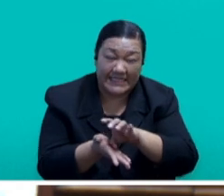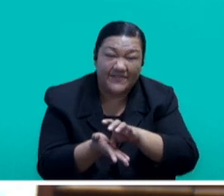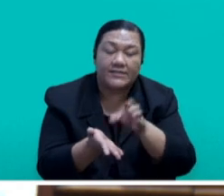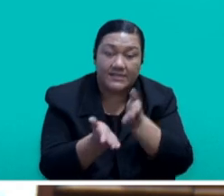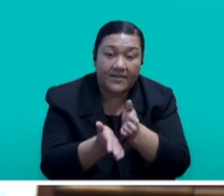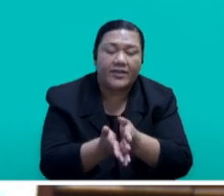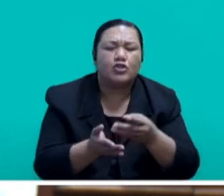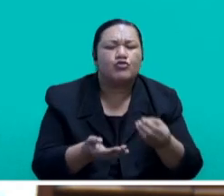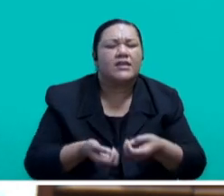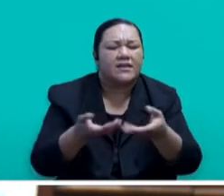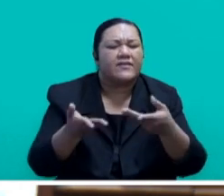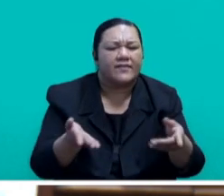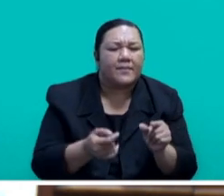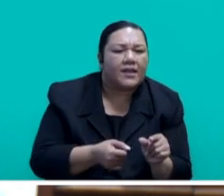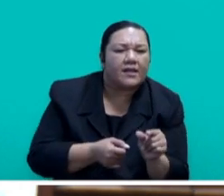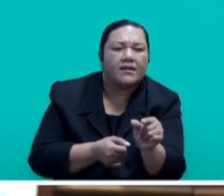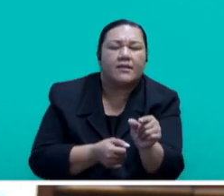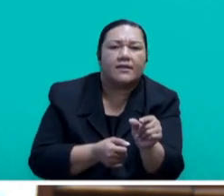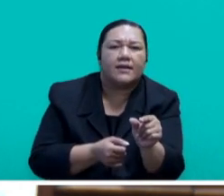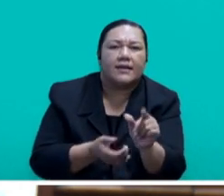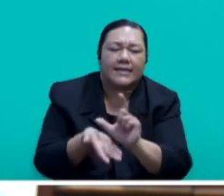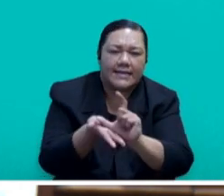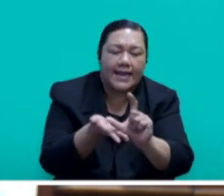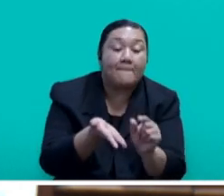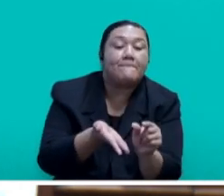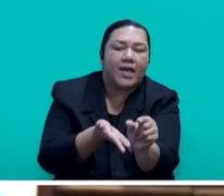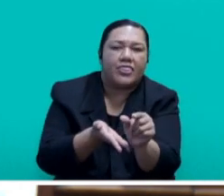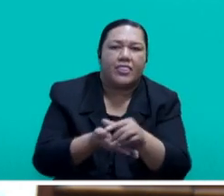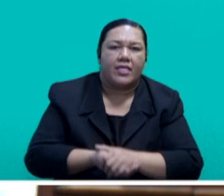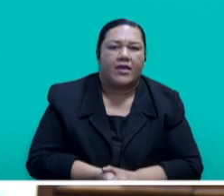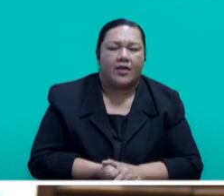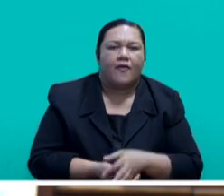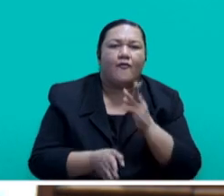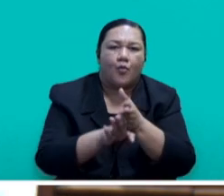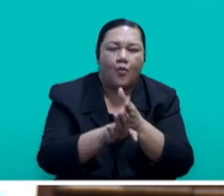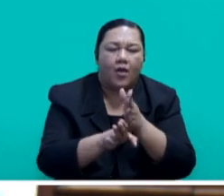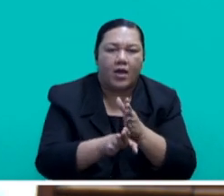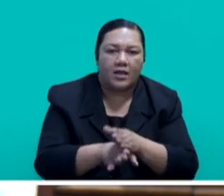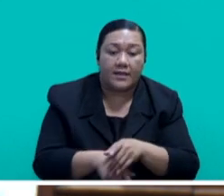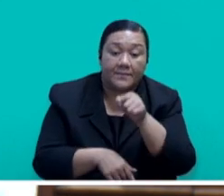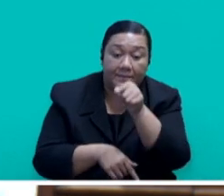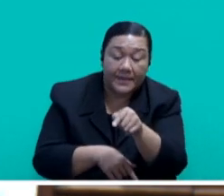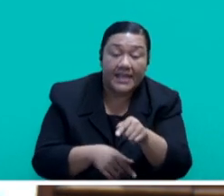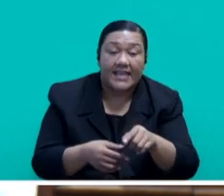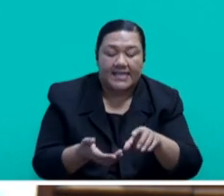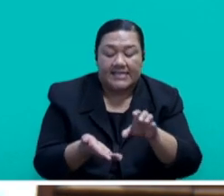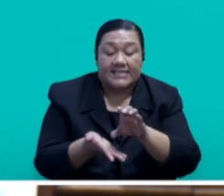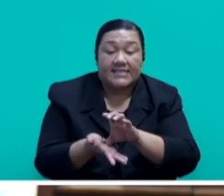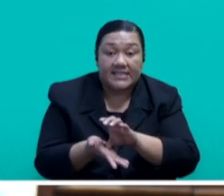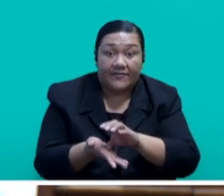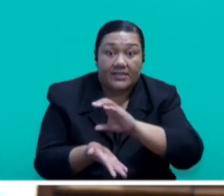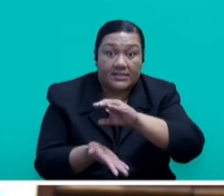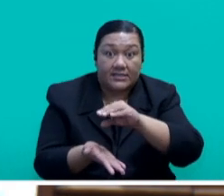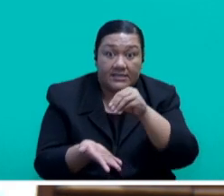clear career path. The civil service is our biggest employer, Mr. Speaker, sir, with a workforce